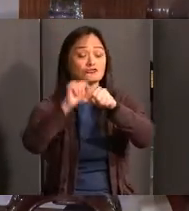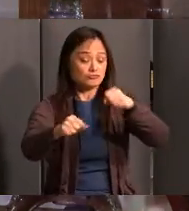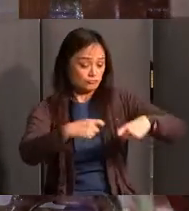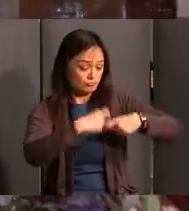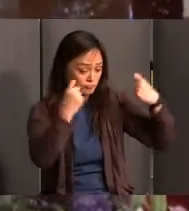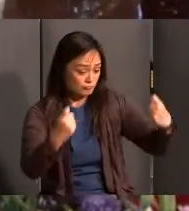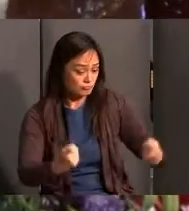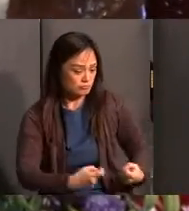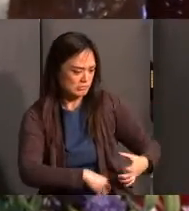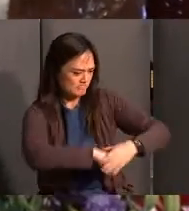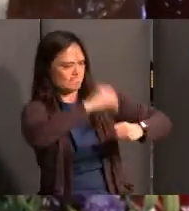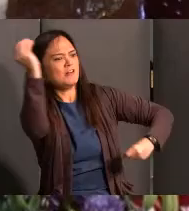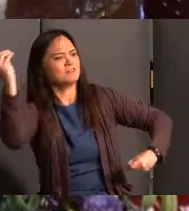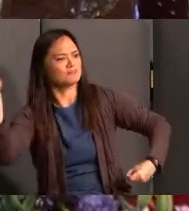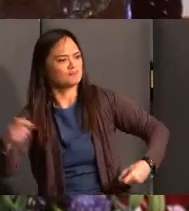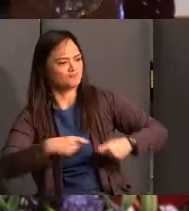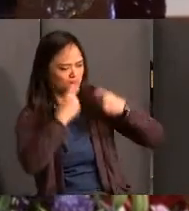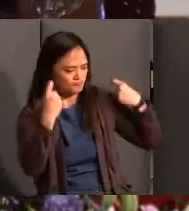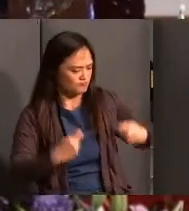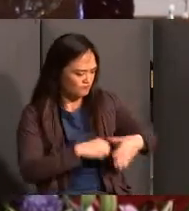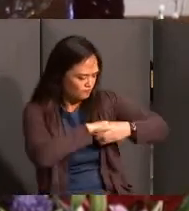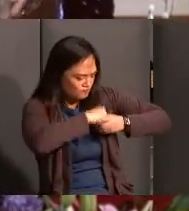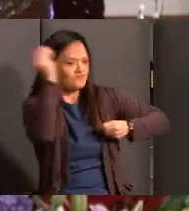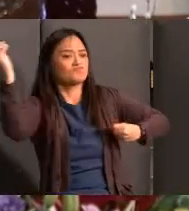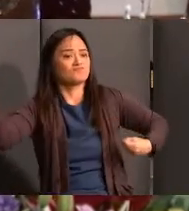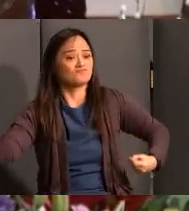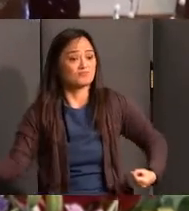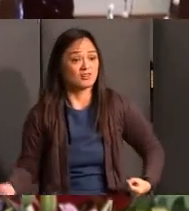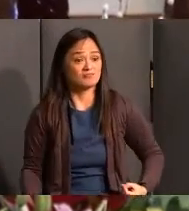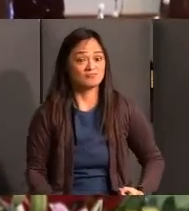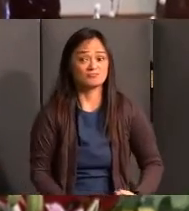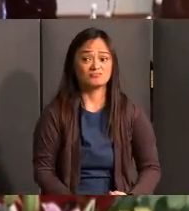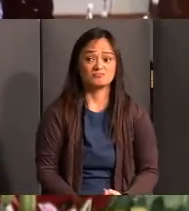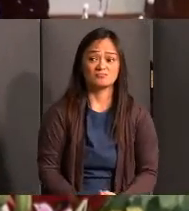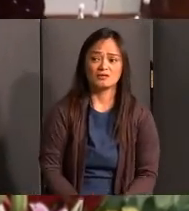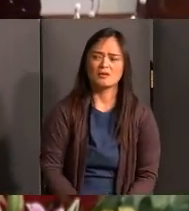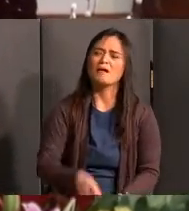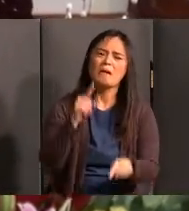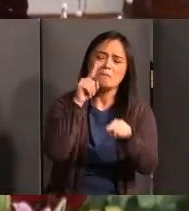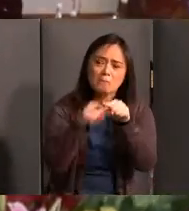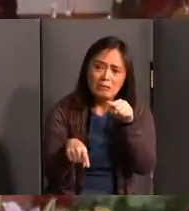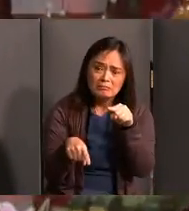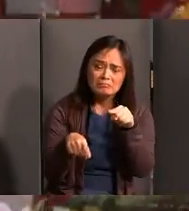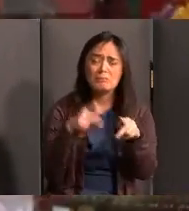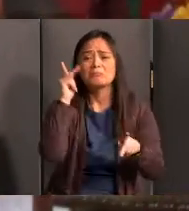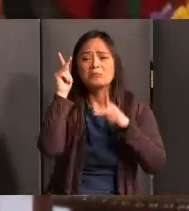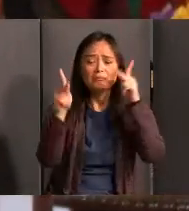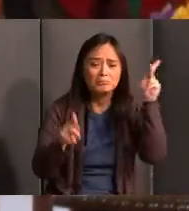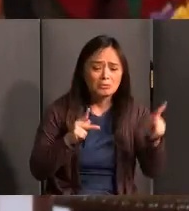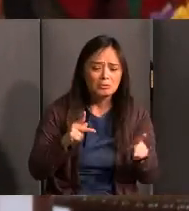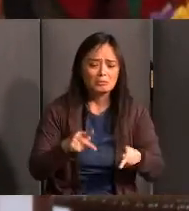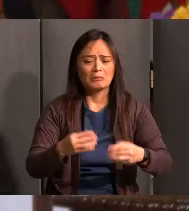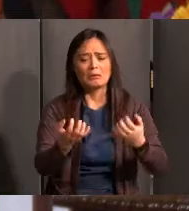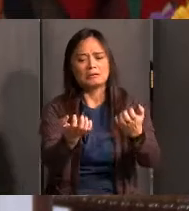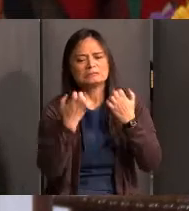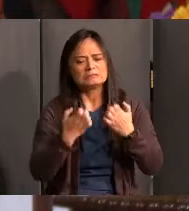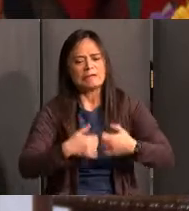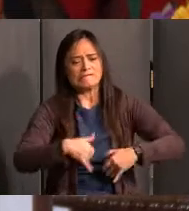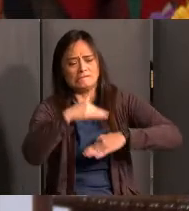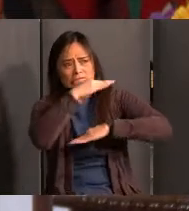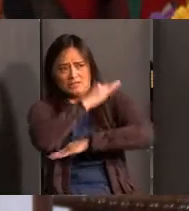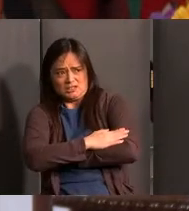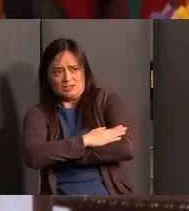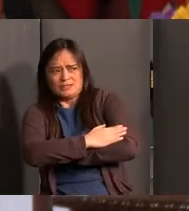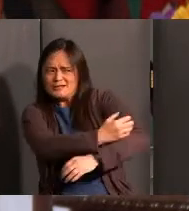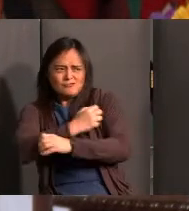overtake us. Sin will not overtake us. Hindi eh. Ang gusto natin, we still have our own lives. Sayang po